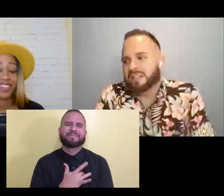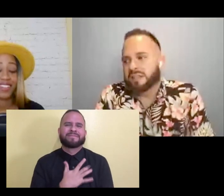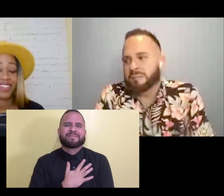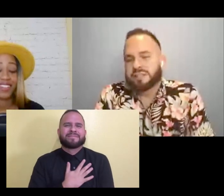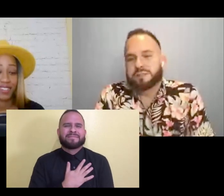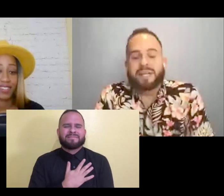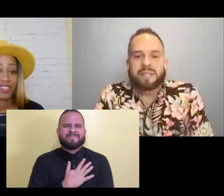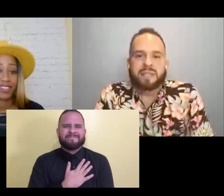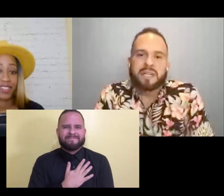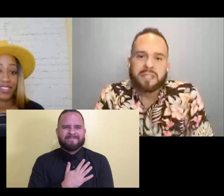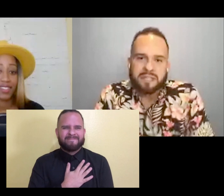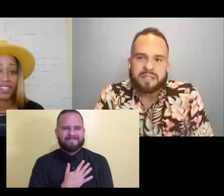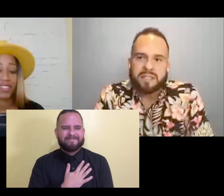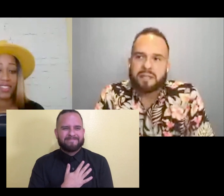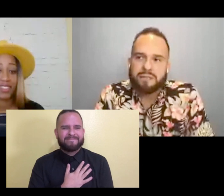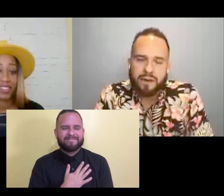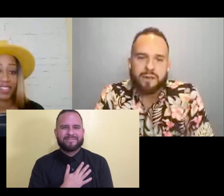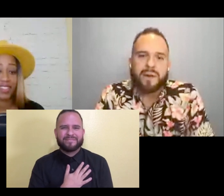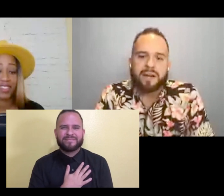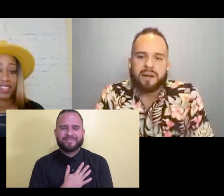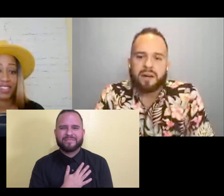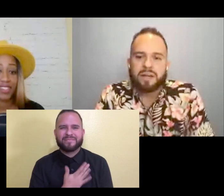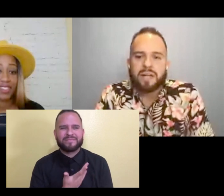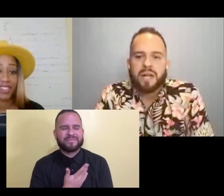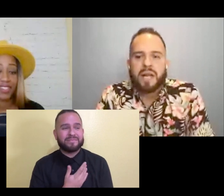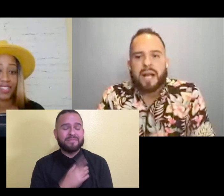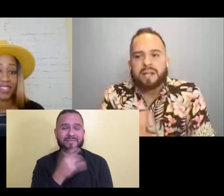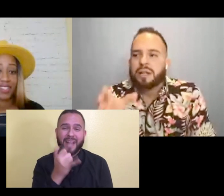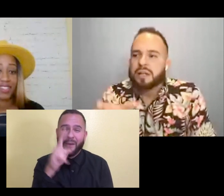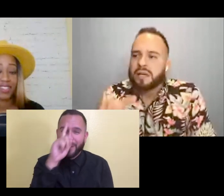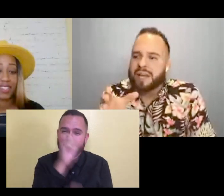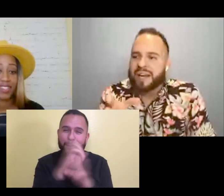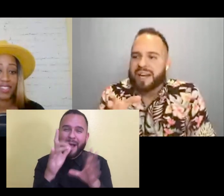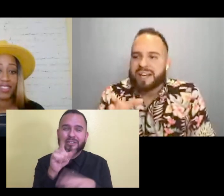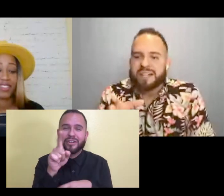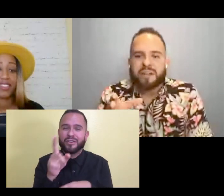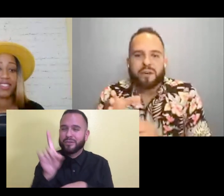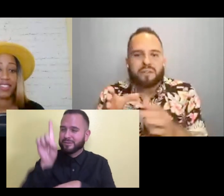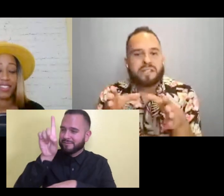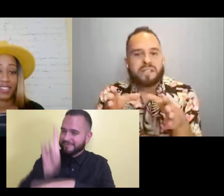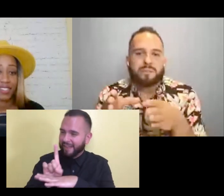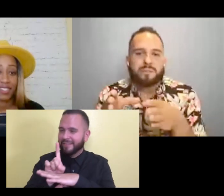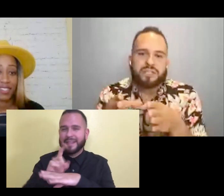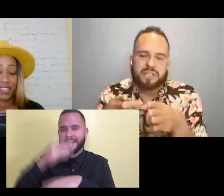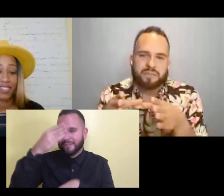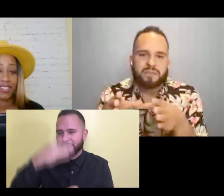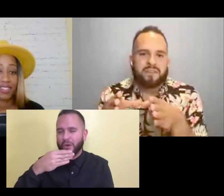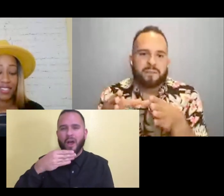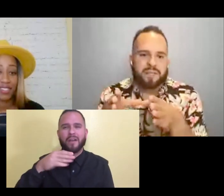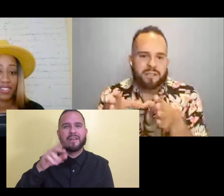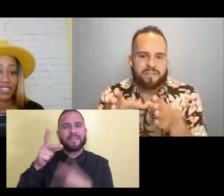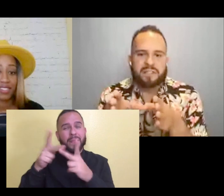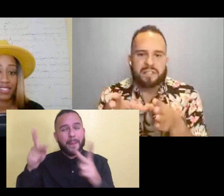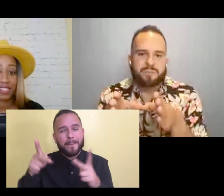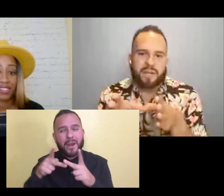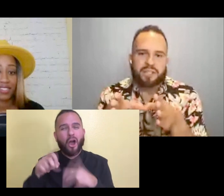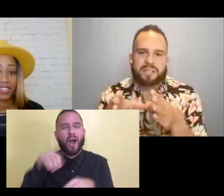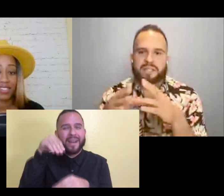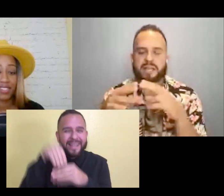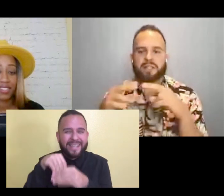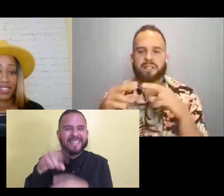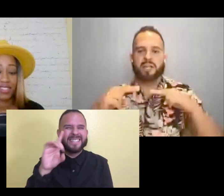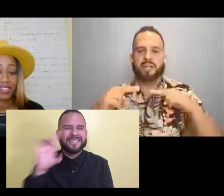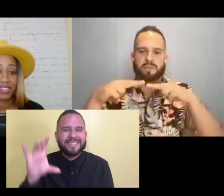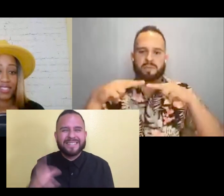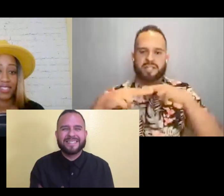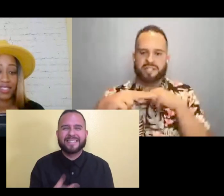and imagine being there in DC in front of the Pentagon, and you're looking at these benches. If you've ever been there, they've got these benches,